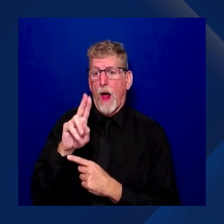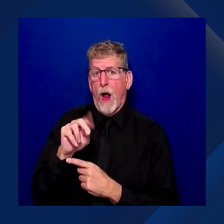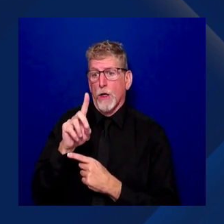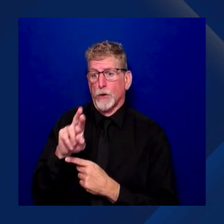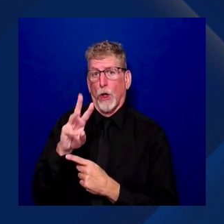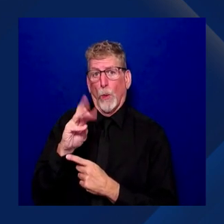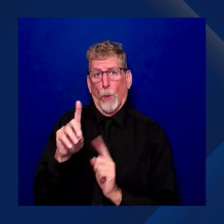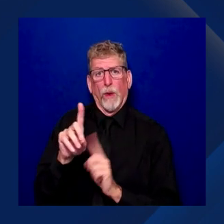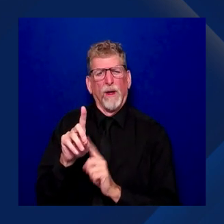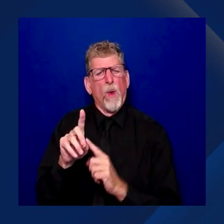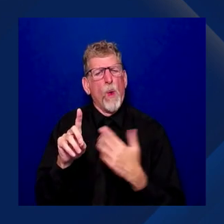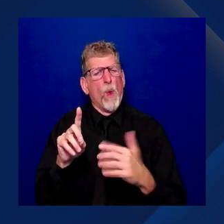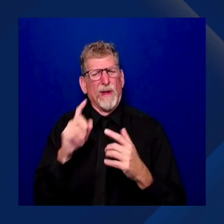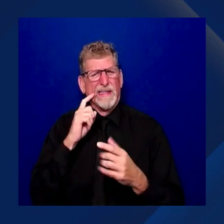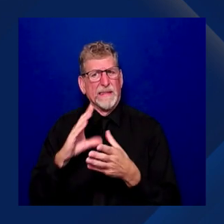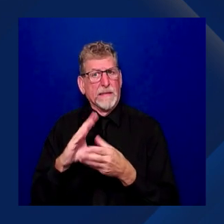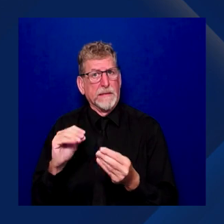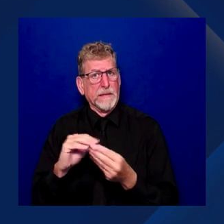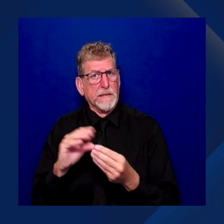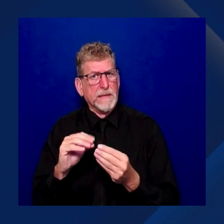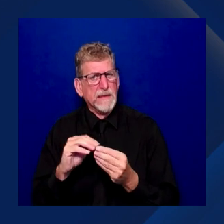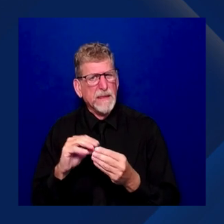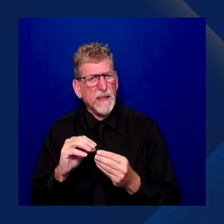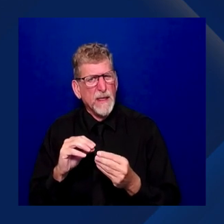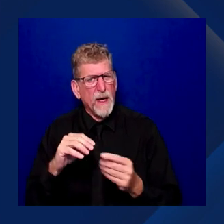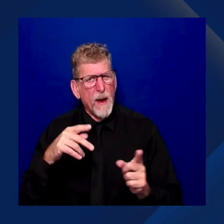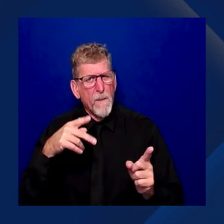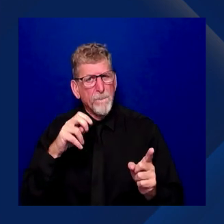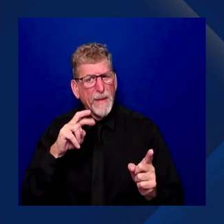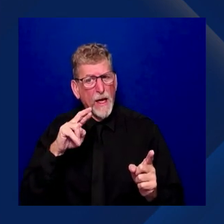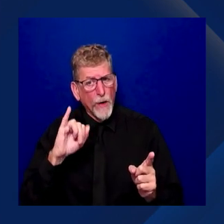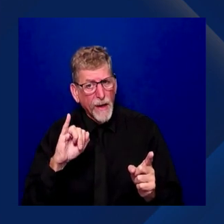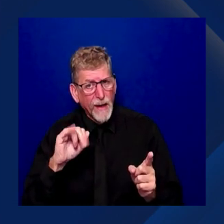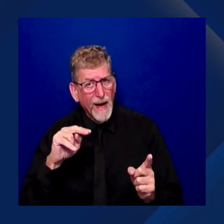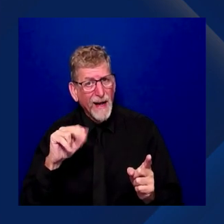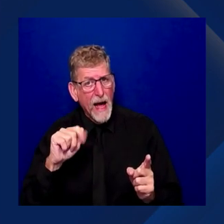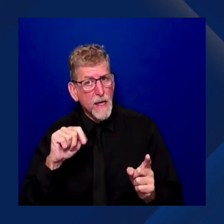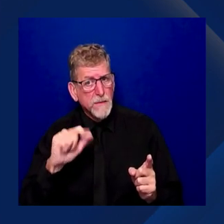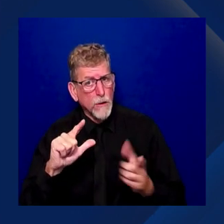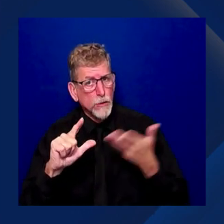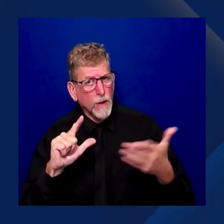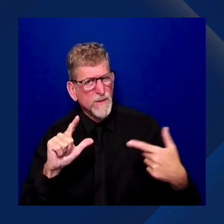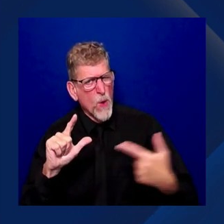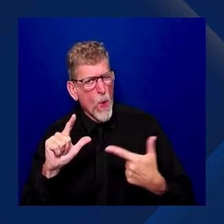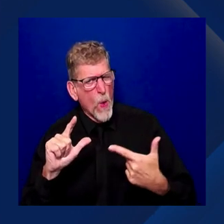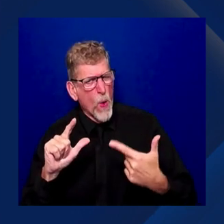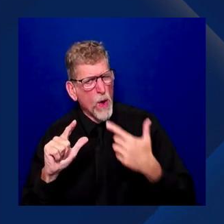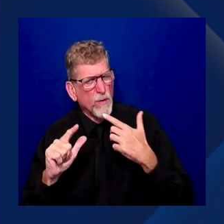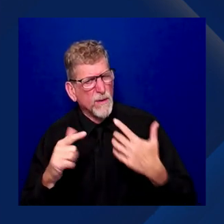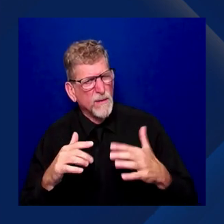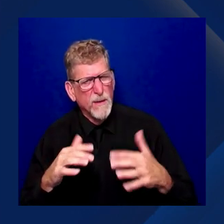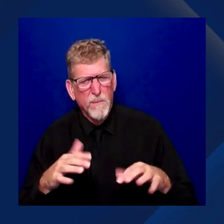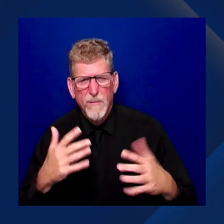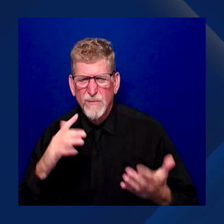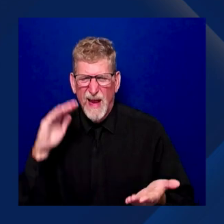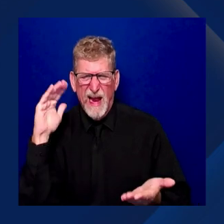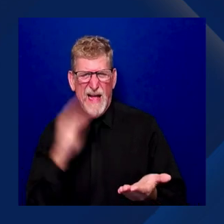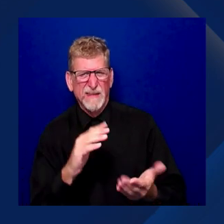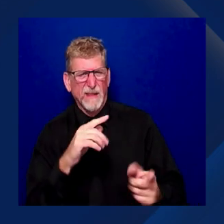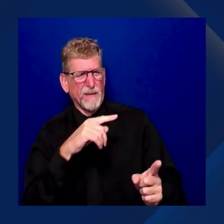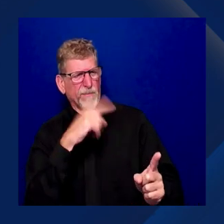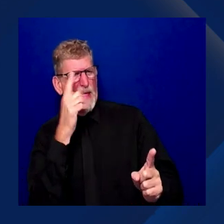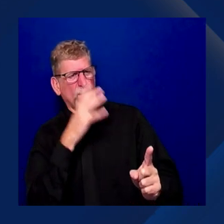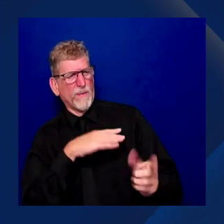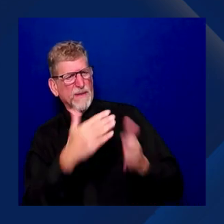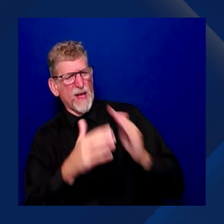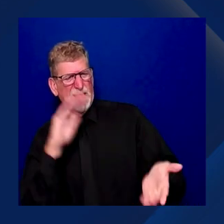maternal mortality and morbidity rates in our community. Research shows that racial concordant care